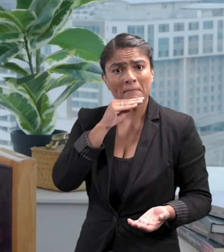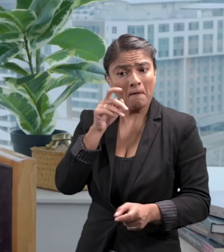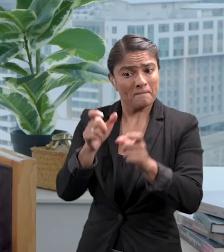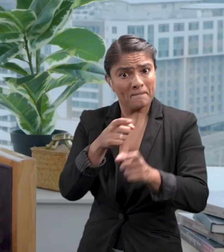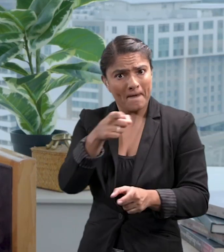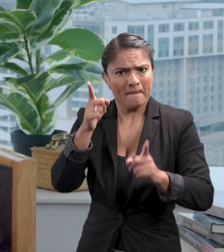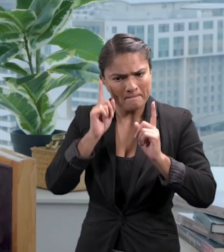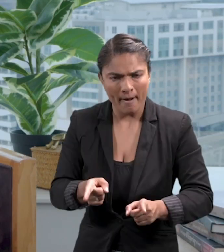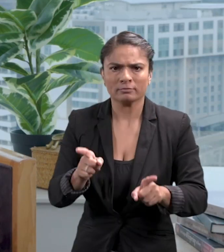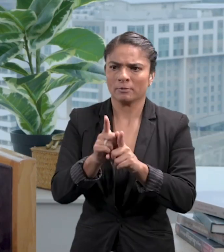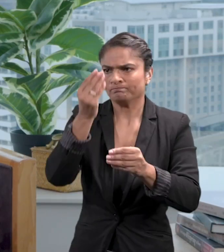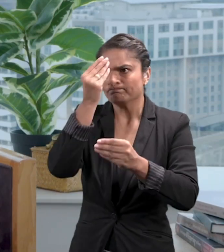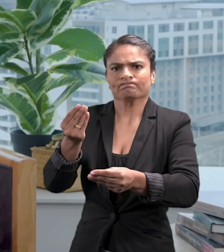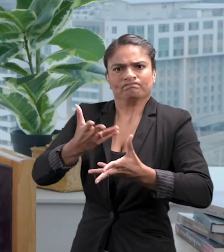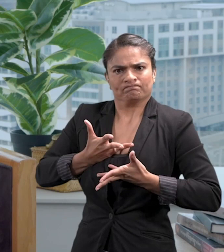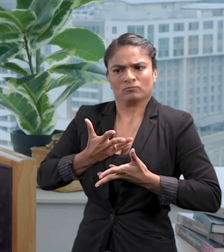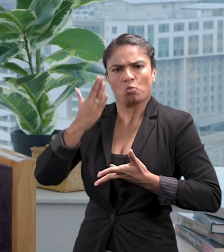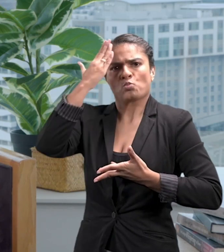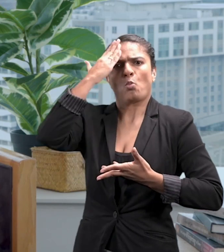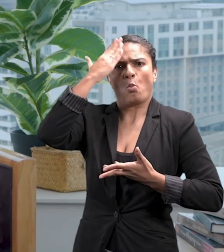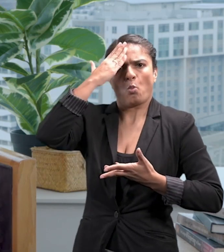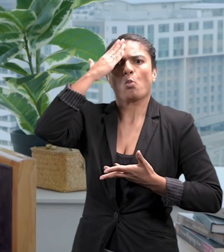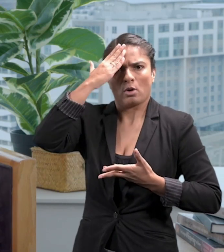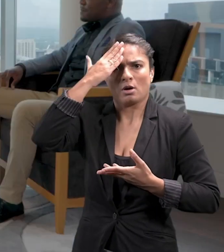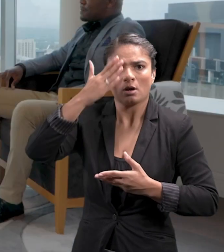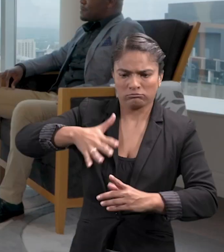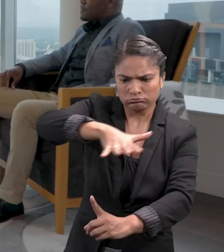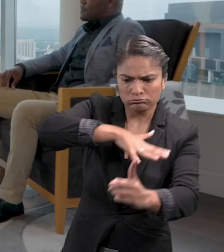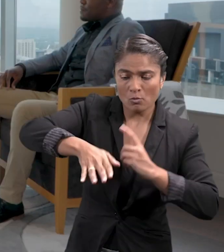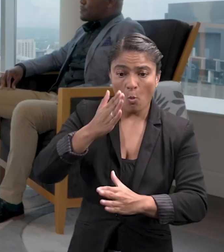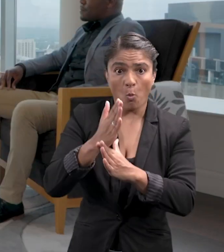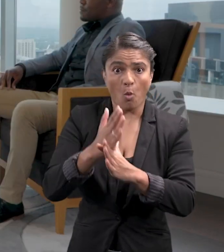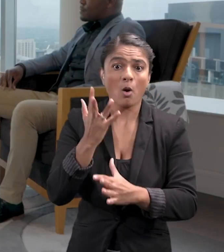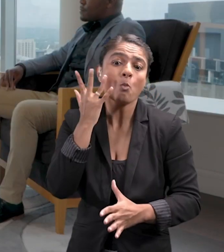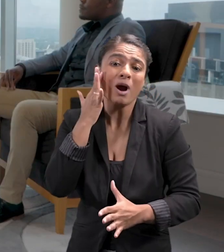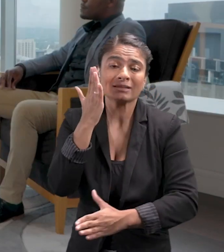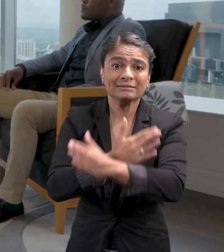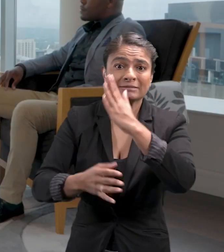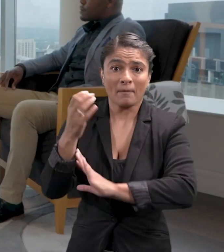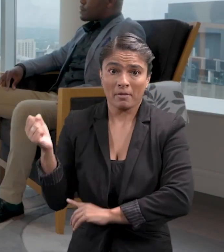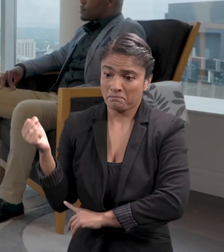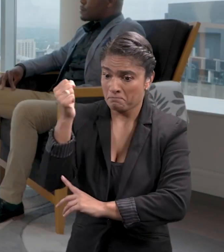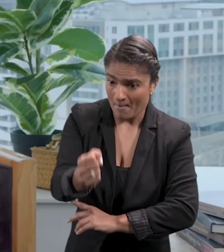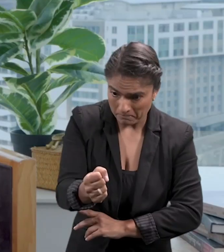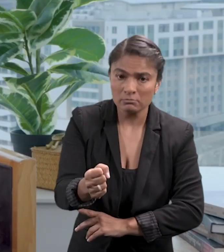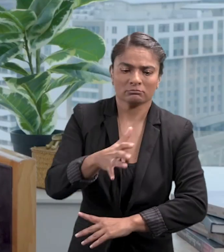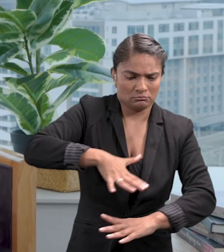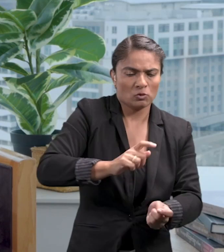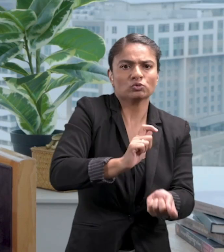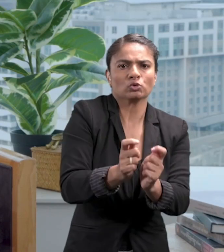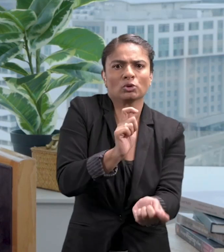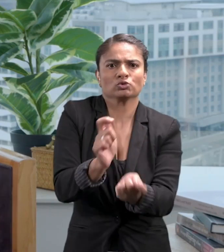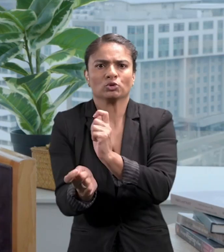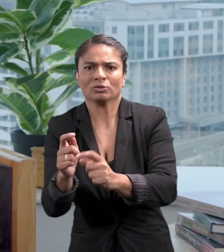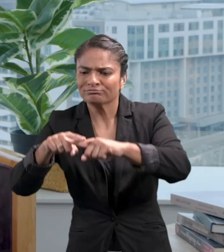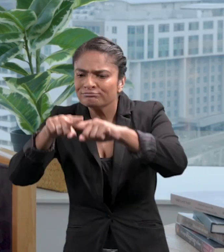be informed of certain changes that need to happen in the workplace based on your specific form of disability